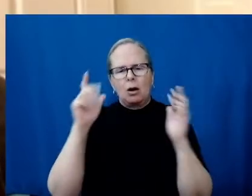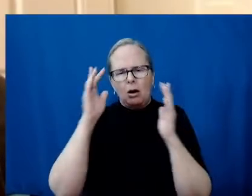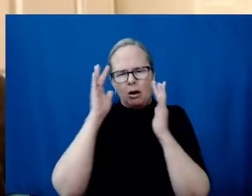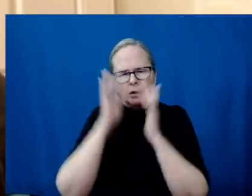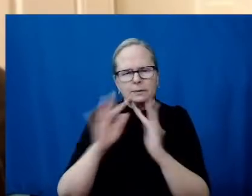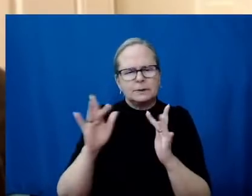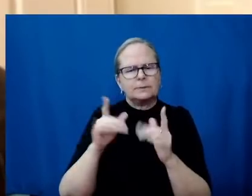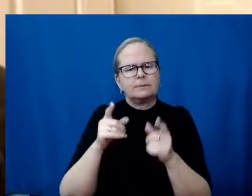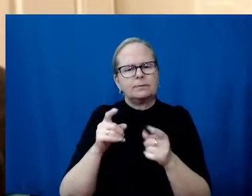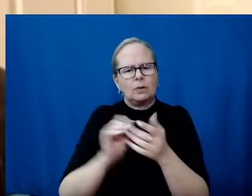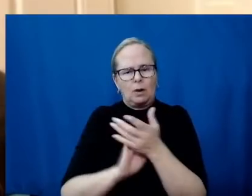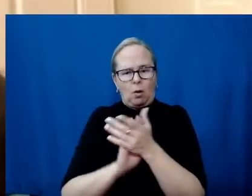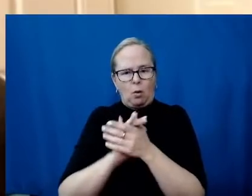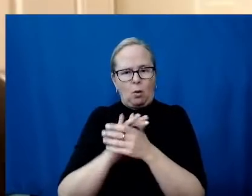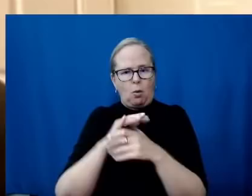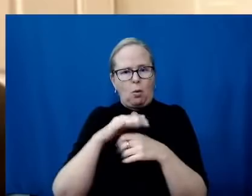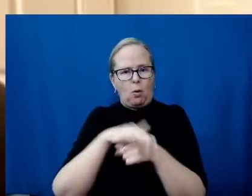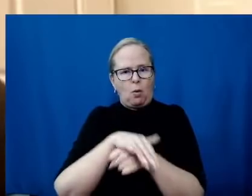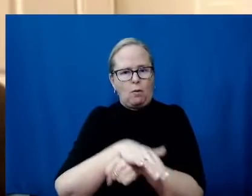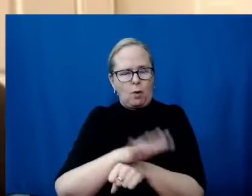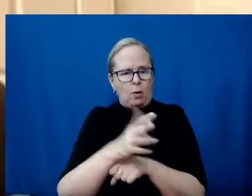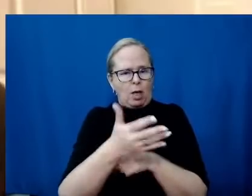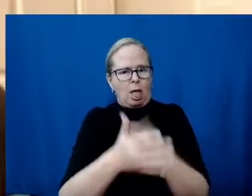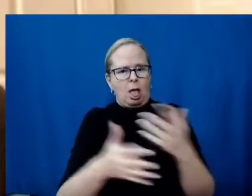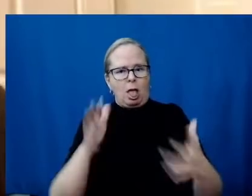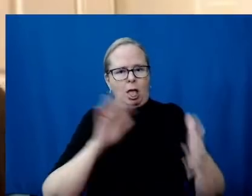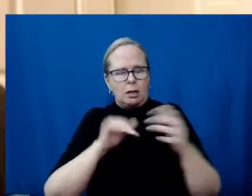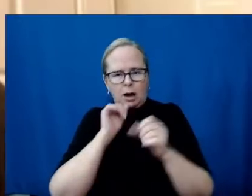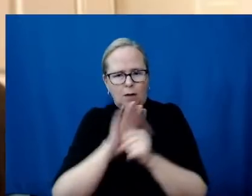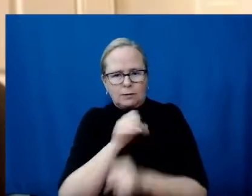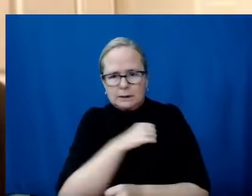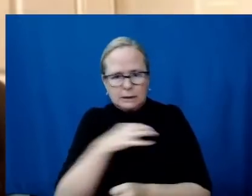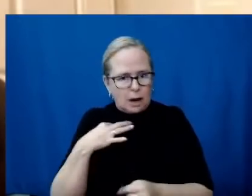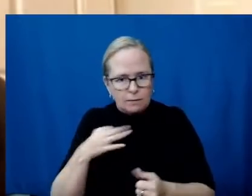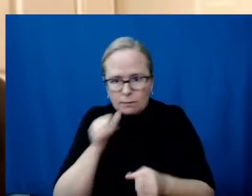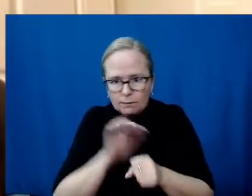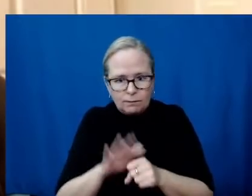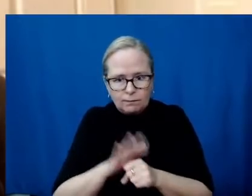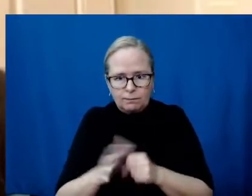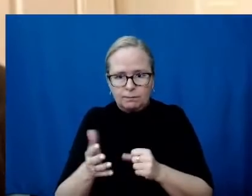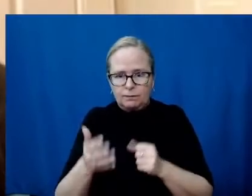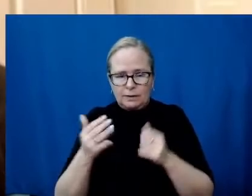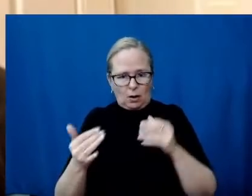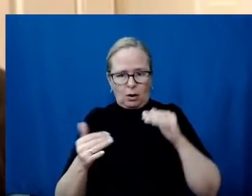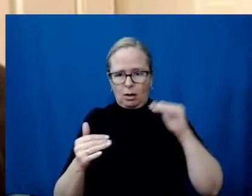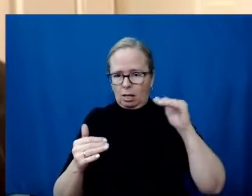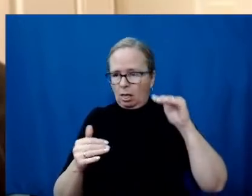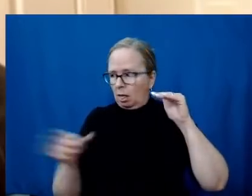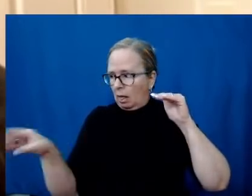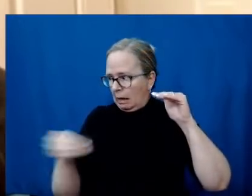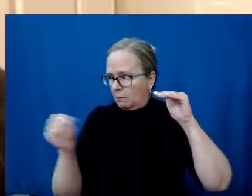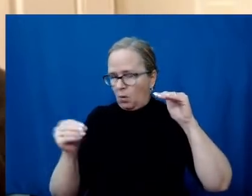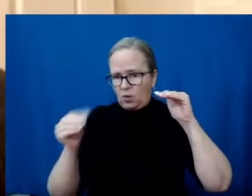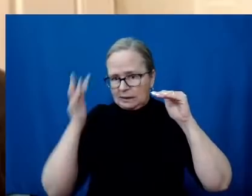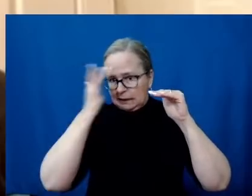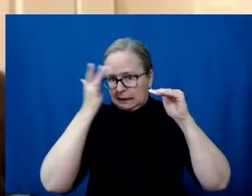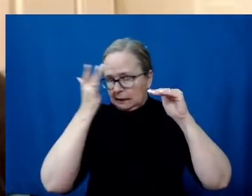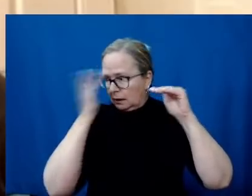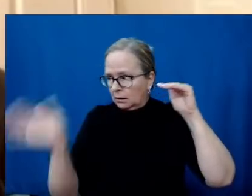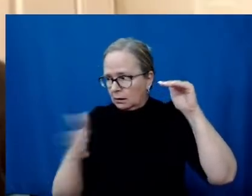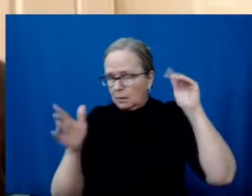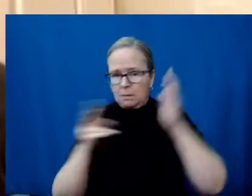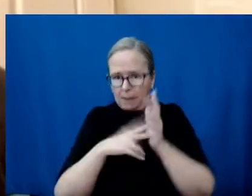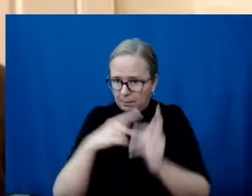if you're asking us to keep adding X number of new patients to the hospitals every single day because the cases